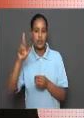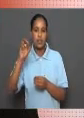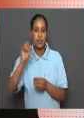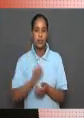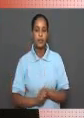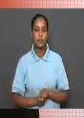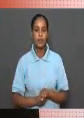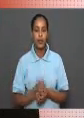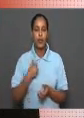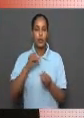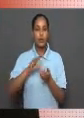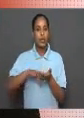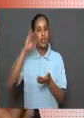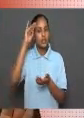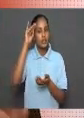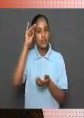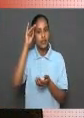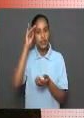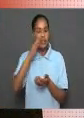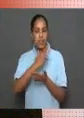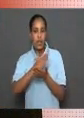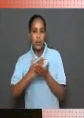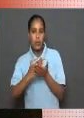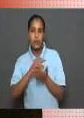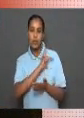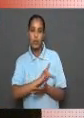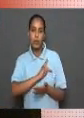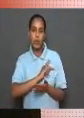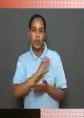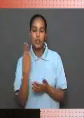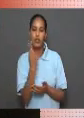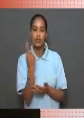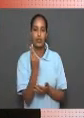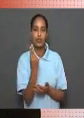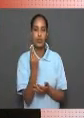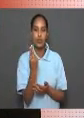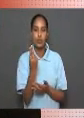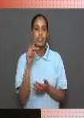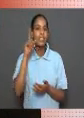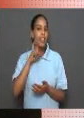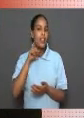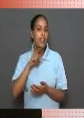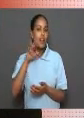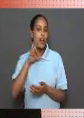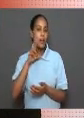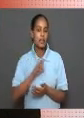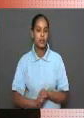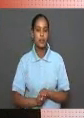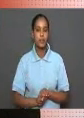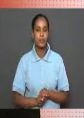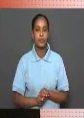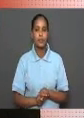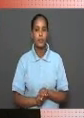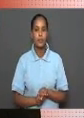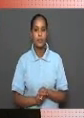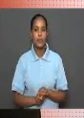styrene butadiene. We also learned some of the properties and the uses of synthetic